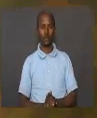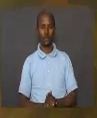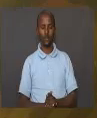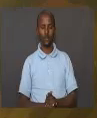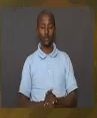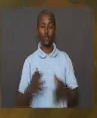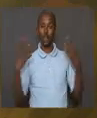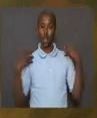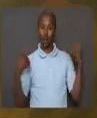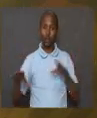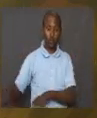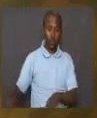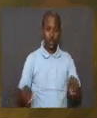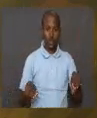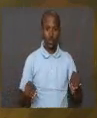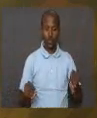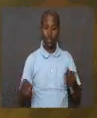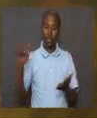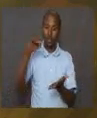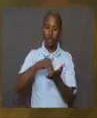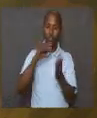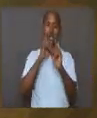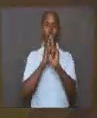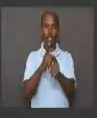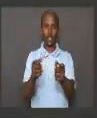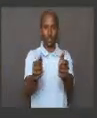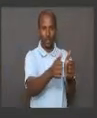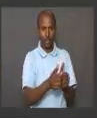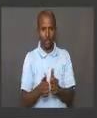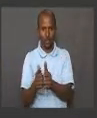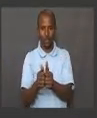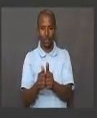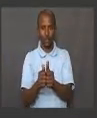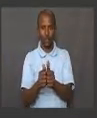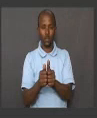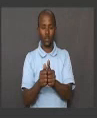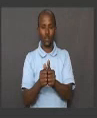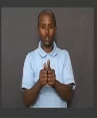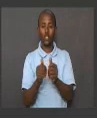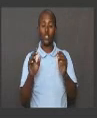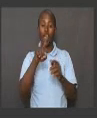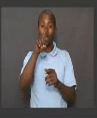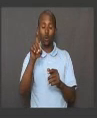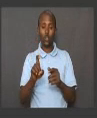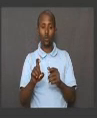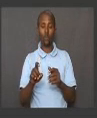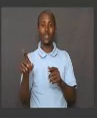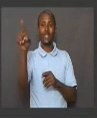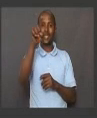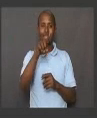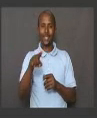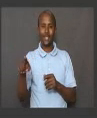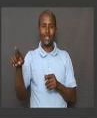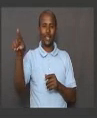Hello, students. Let us review the answer together. Since the equation of the circle